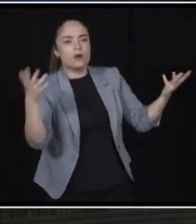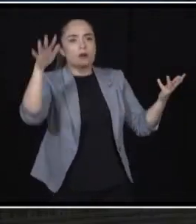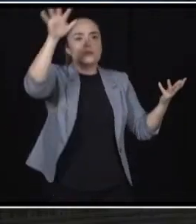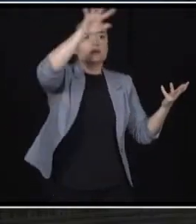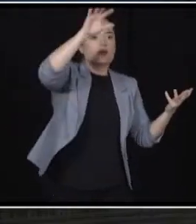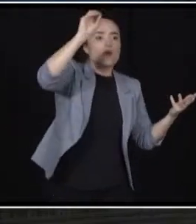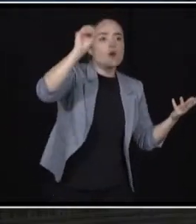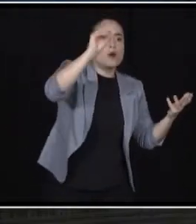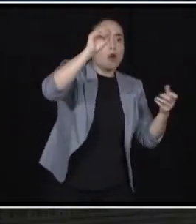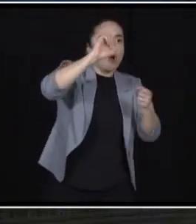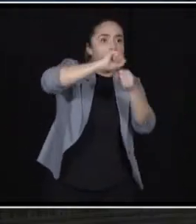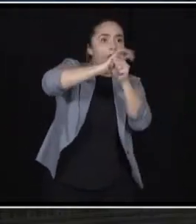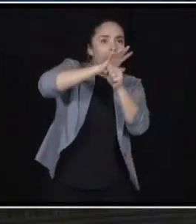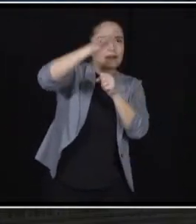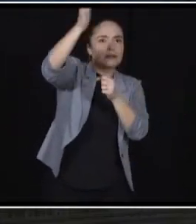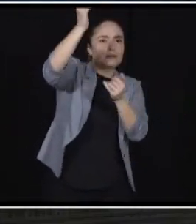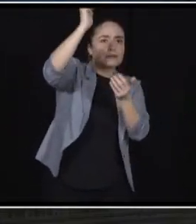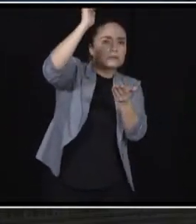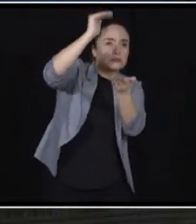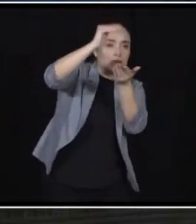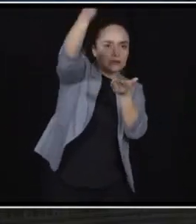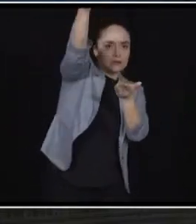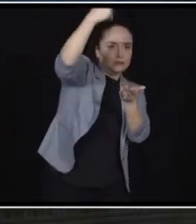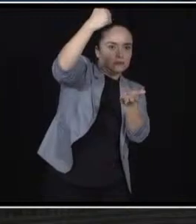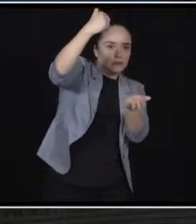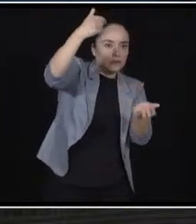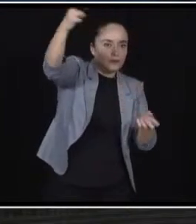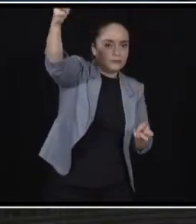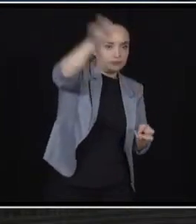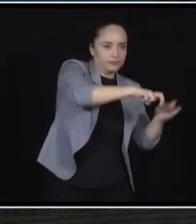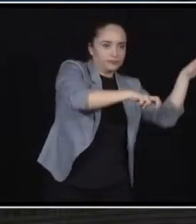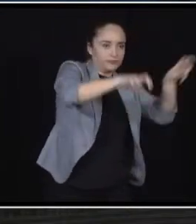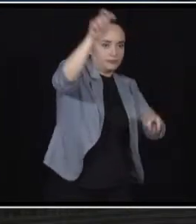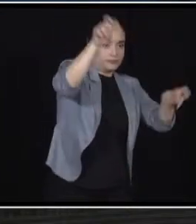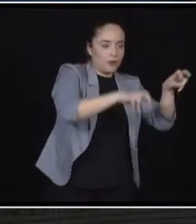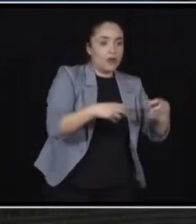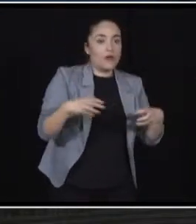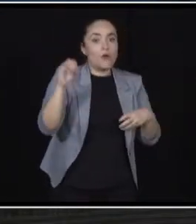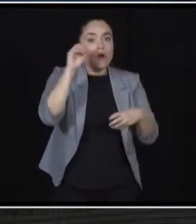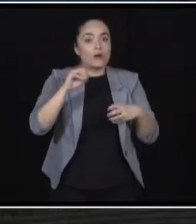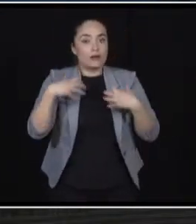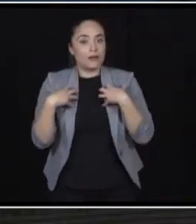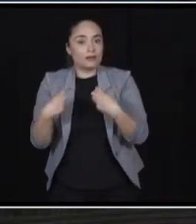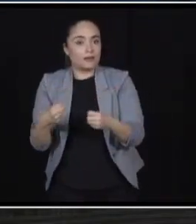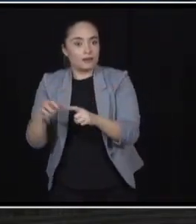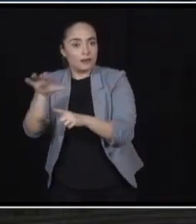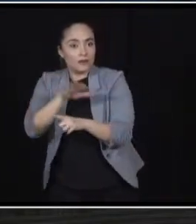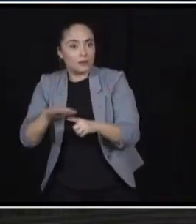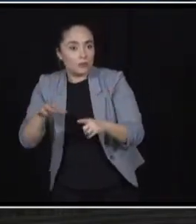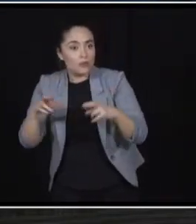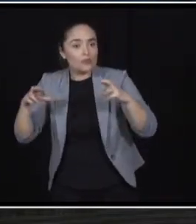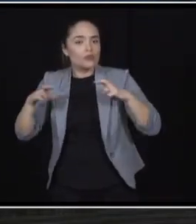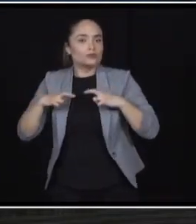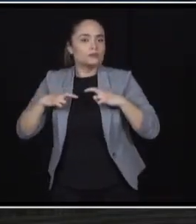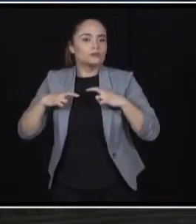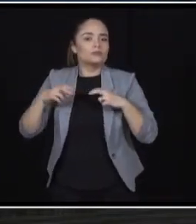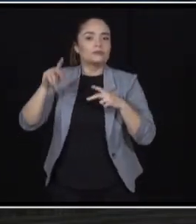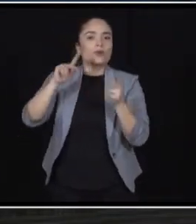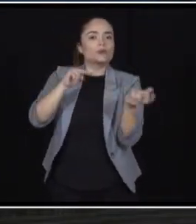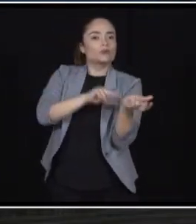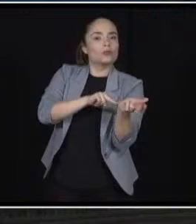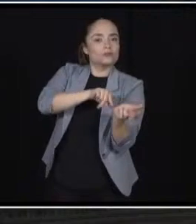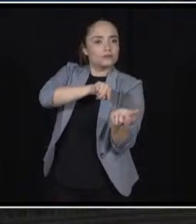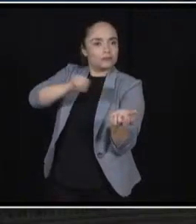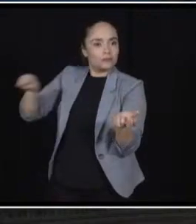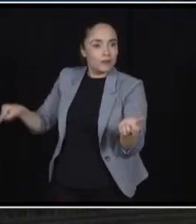of COVID, or it may be a redeployment from Ontario Health, the former LHINs, Some of it will be the student